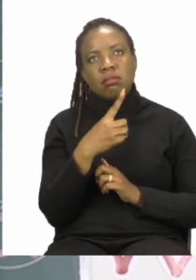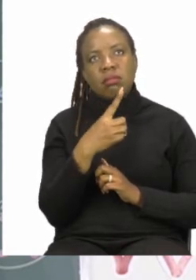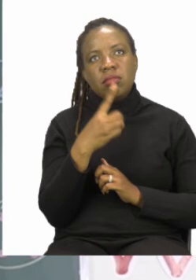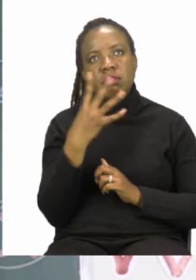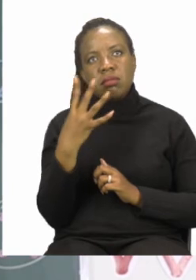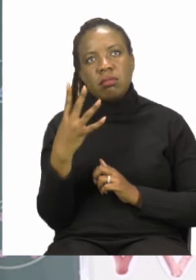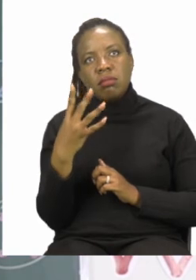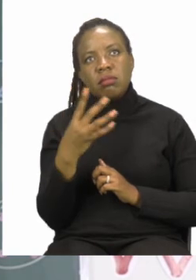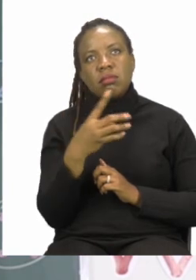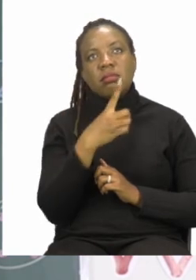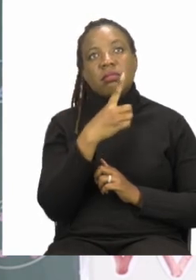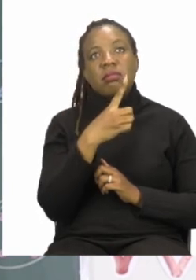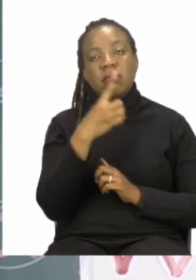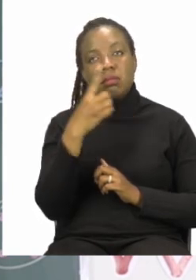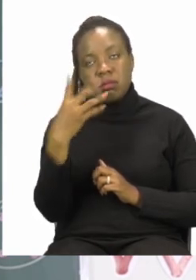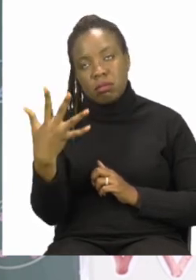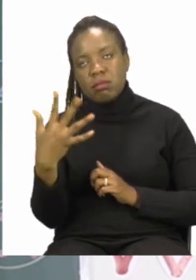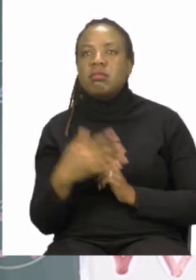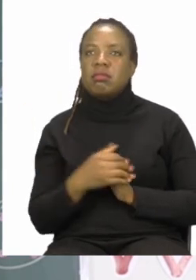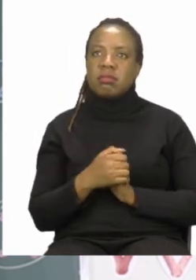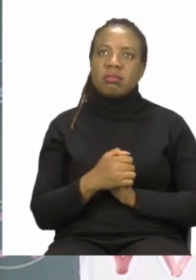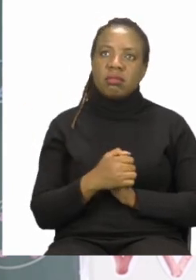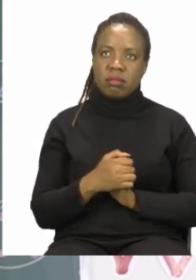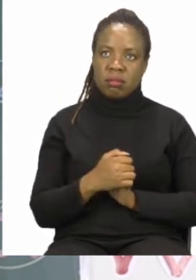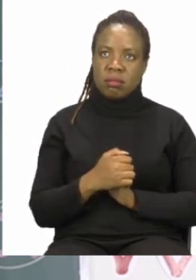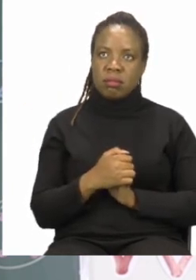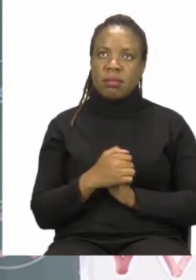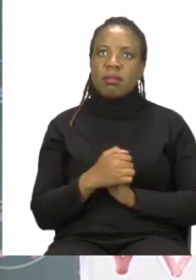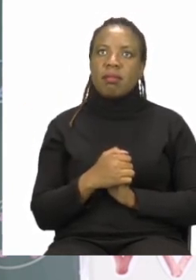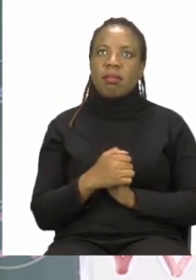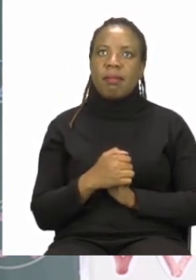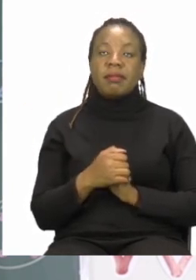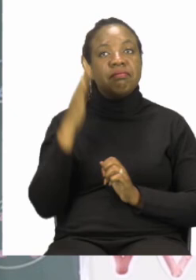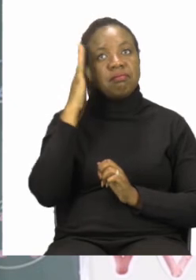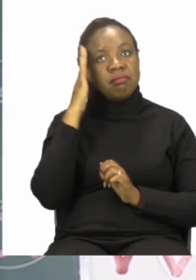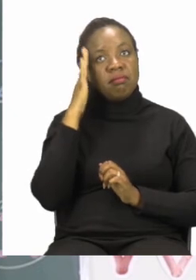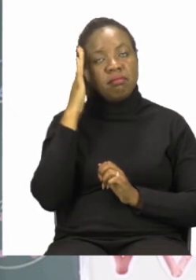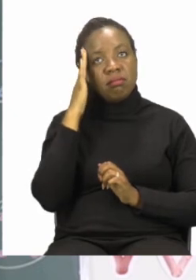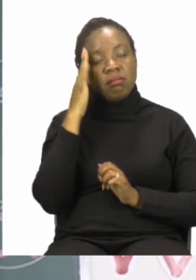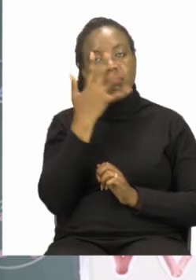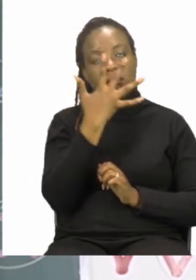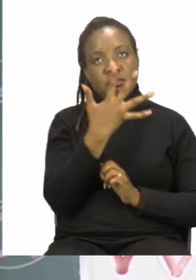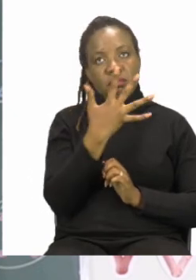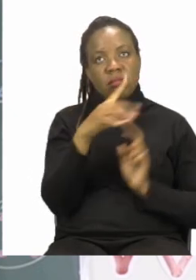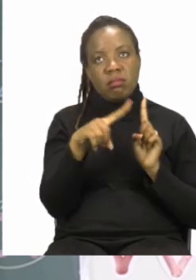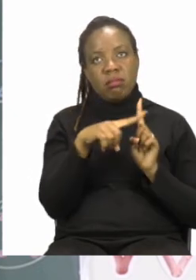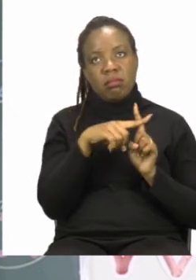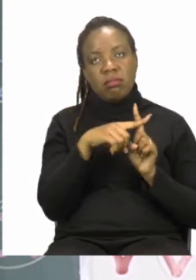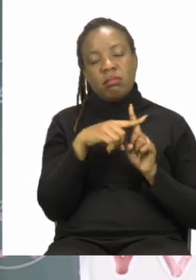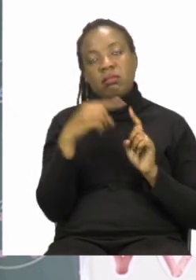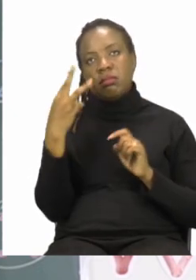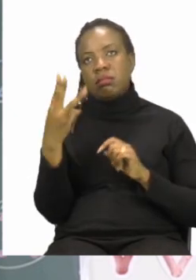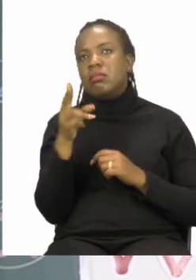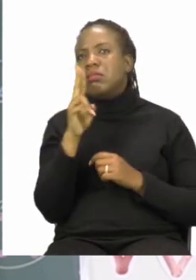13, 14, 15. So I now know that 5 sets of 3